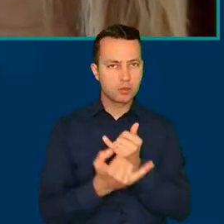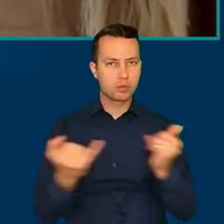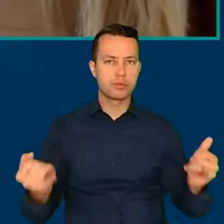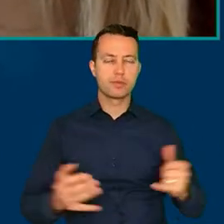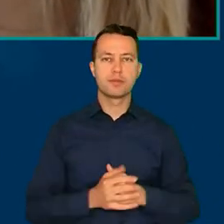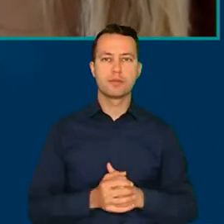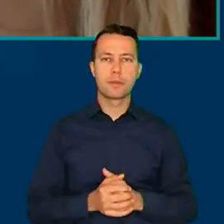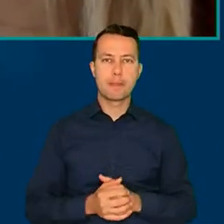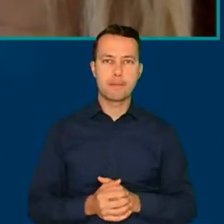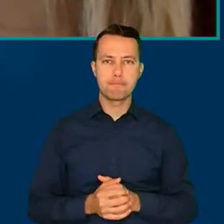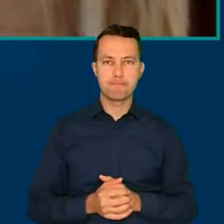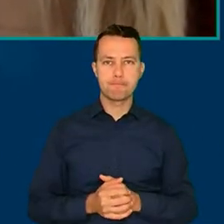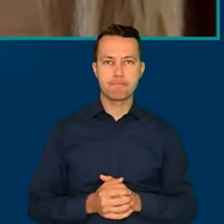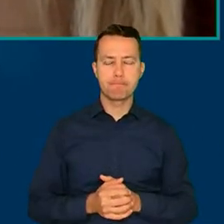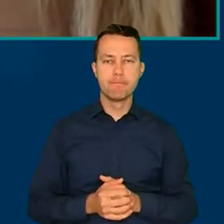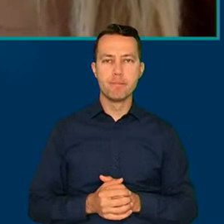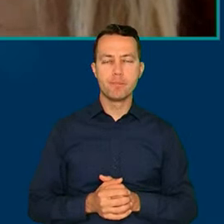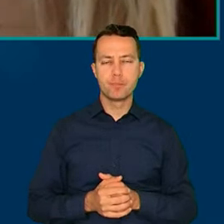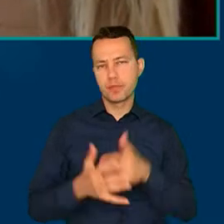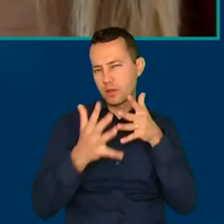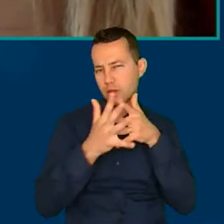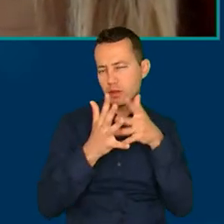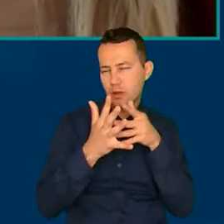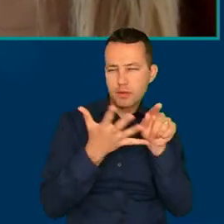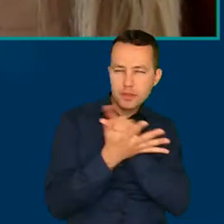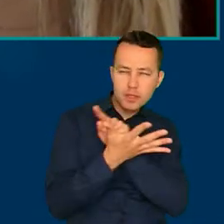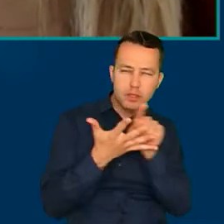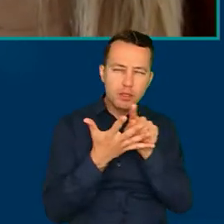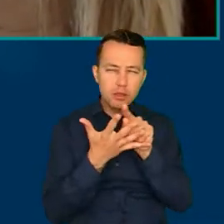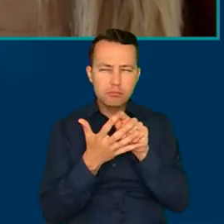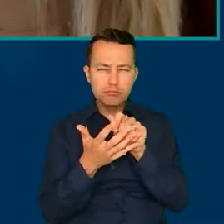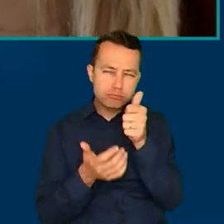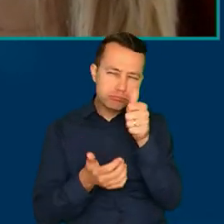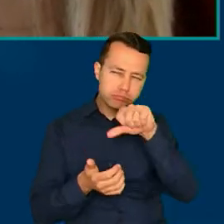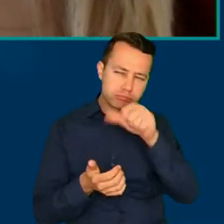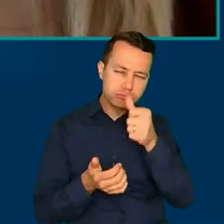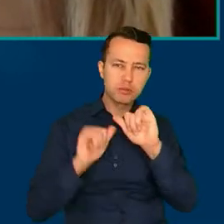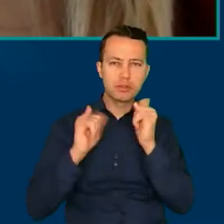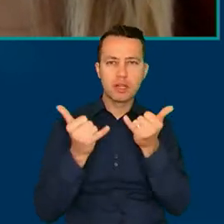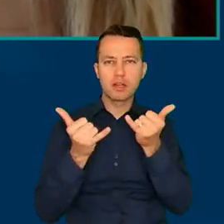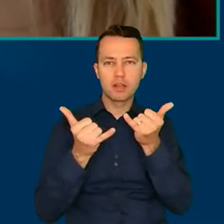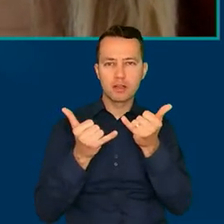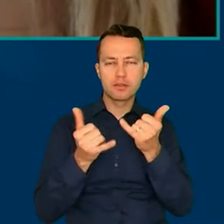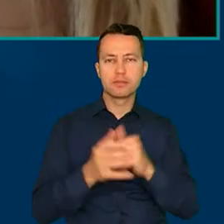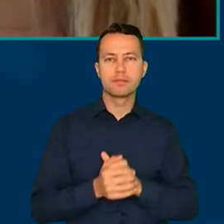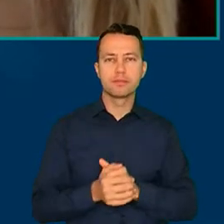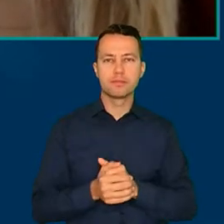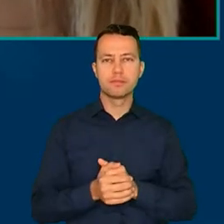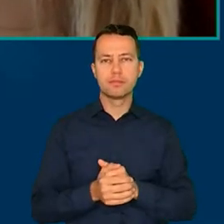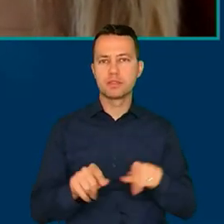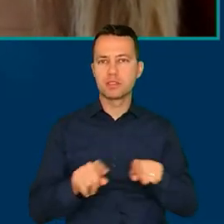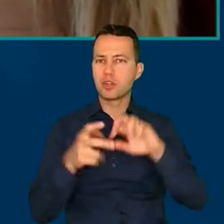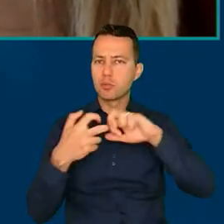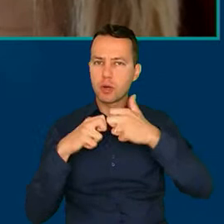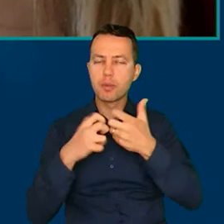Maybe I'll move on because I think a lot of this was covered in the first presentation. So next slide, please.